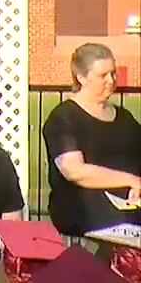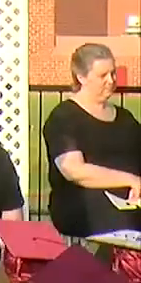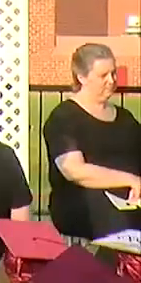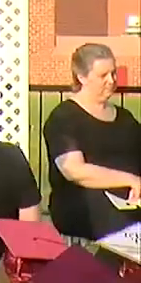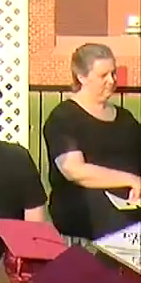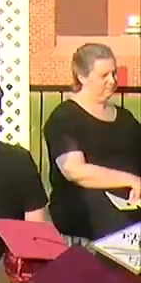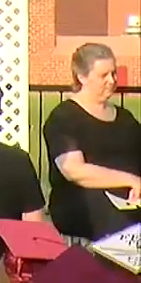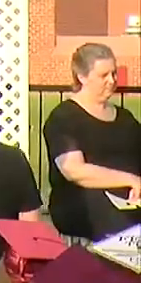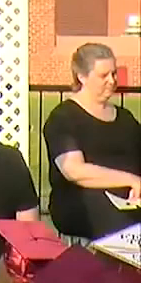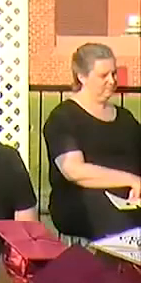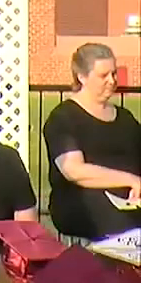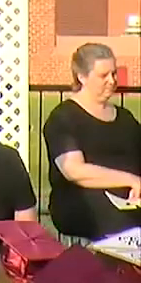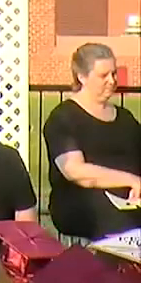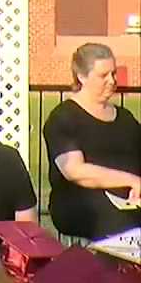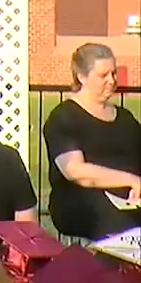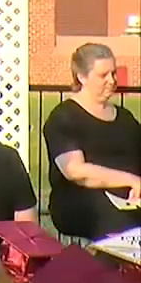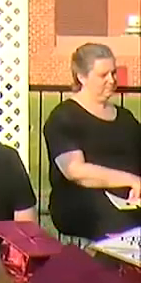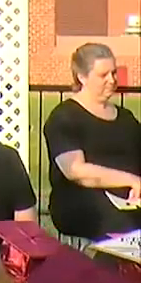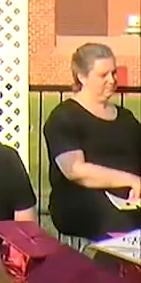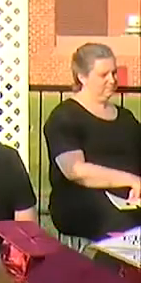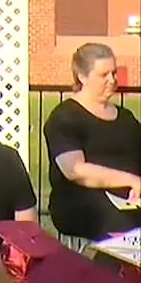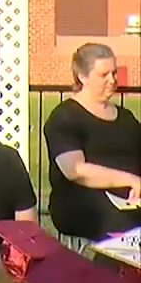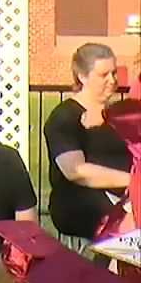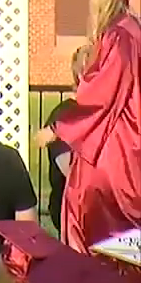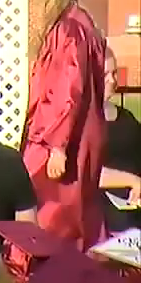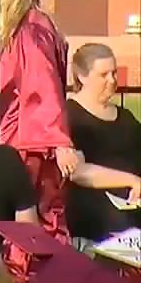Hannah E. Lloyd.